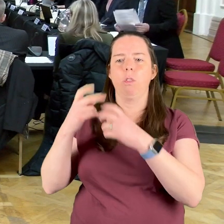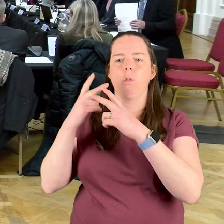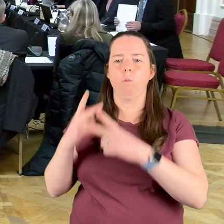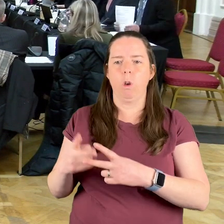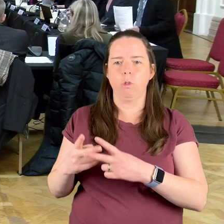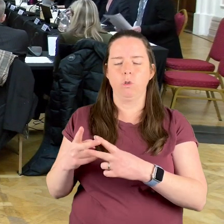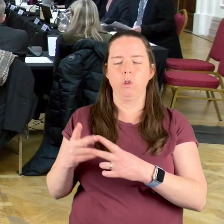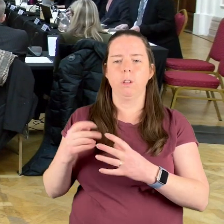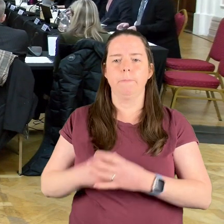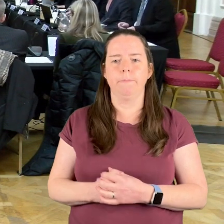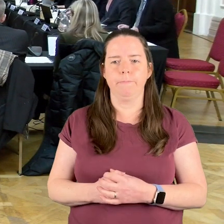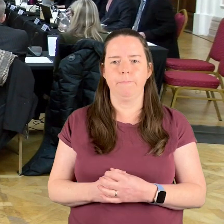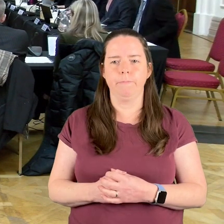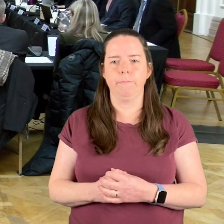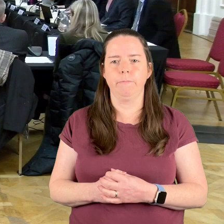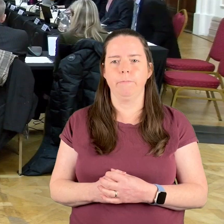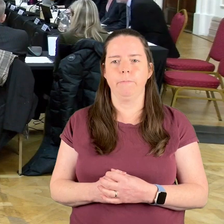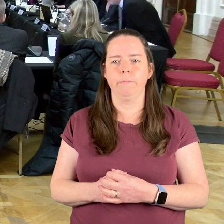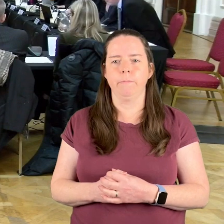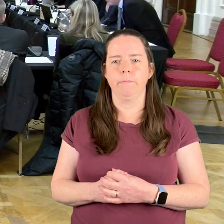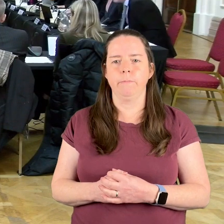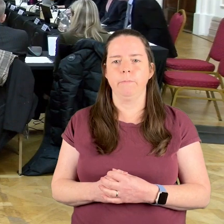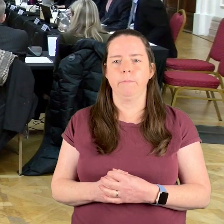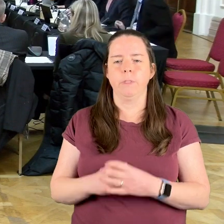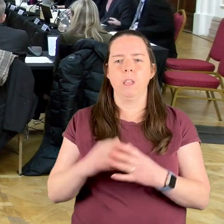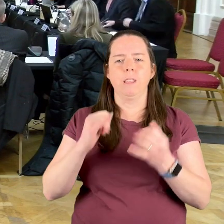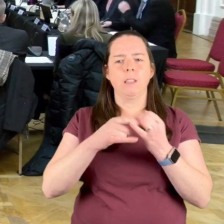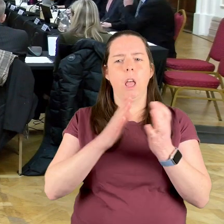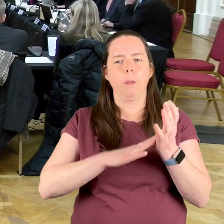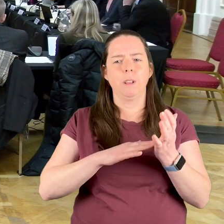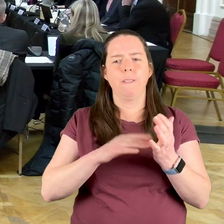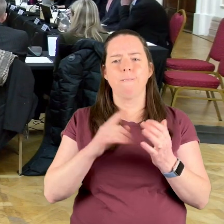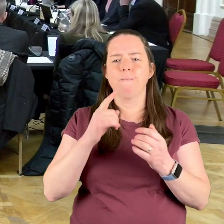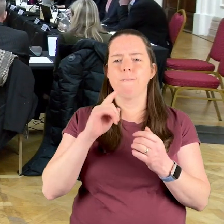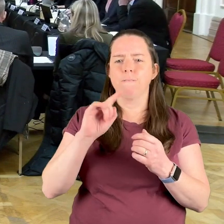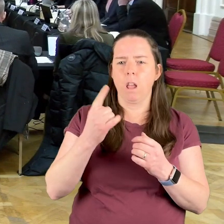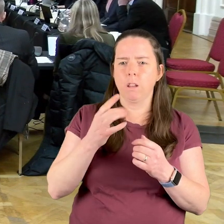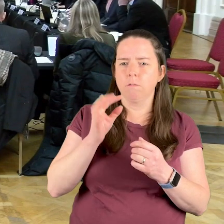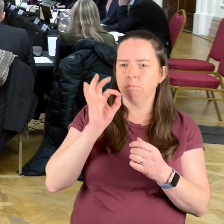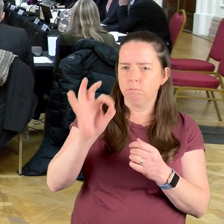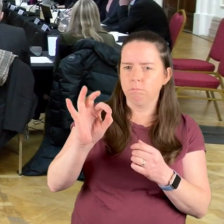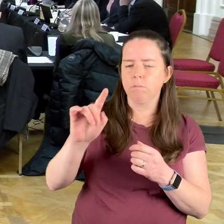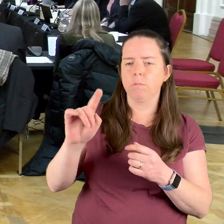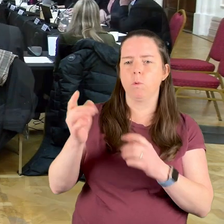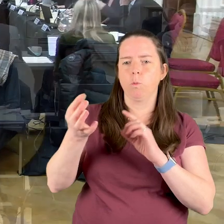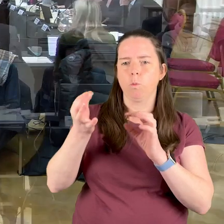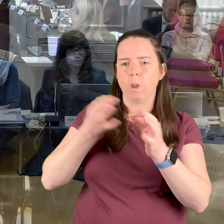from the voluntary sector and Health Watch. Simon, can I come to you first with questions?